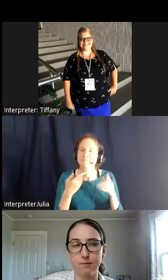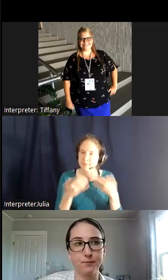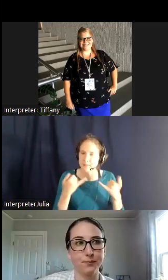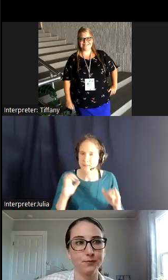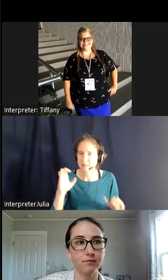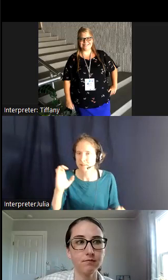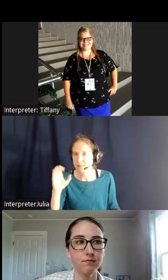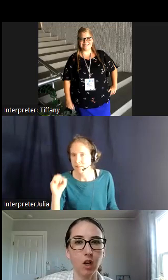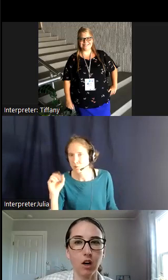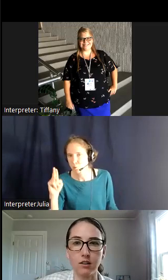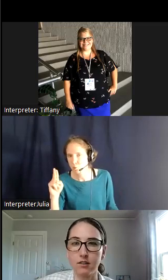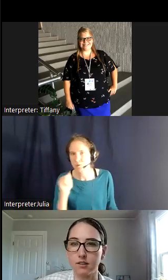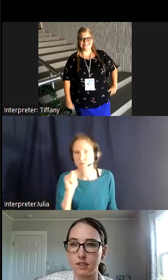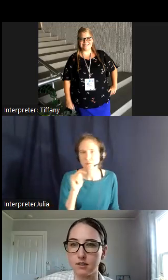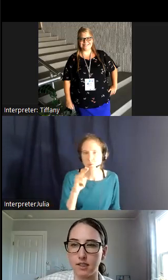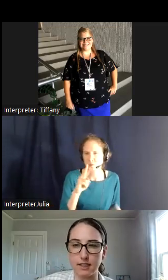both.